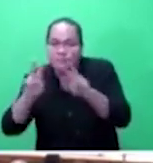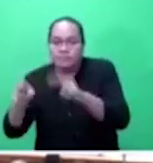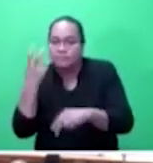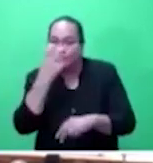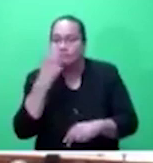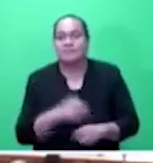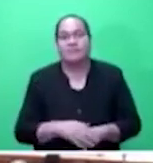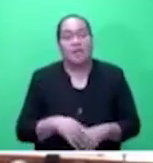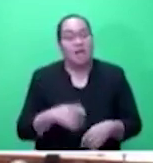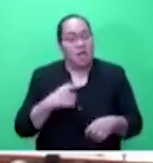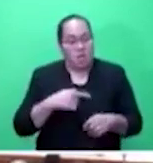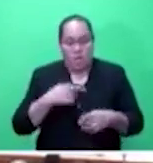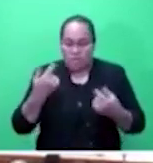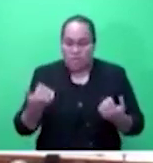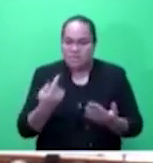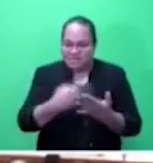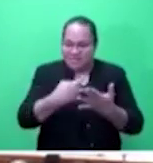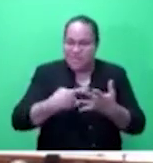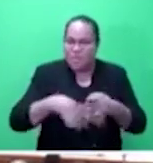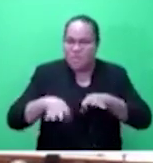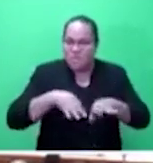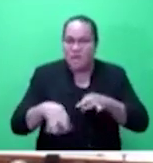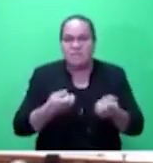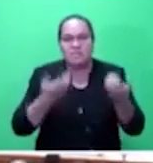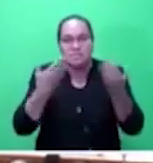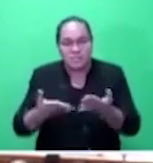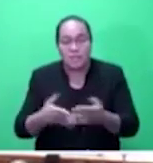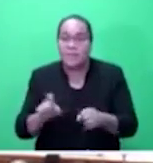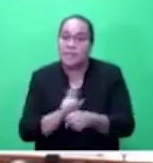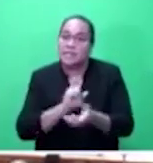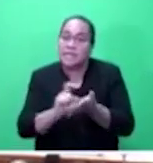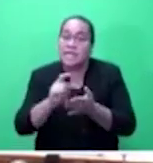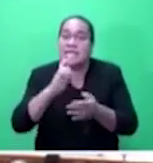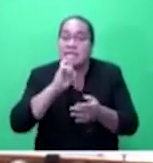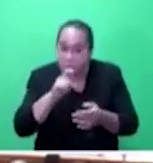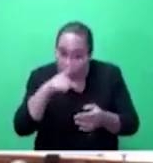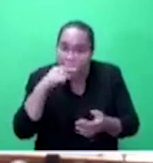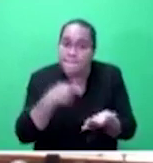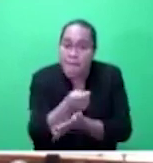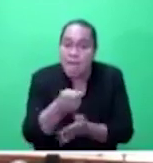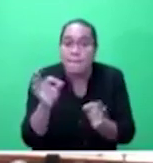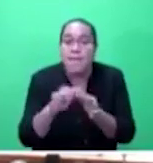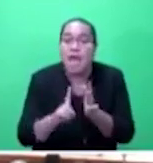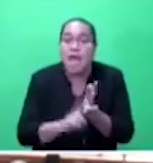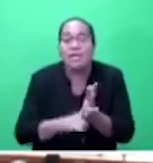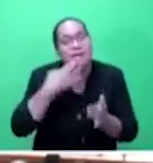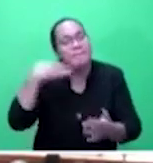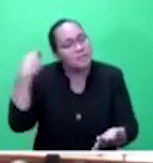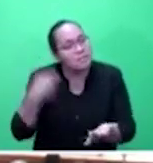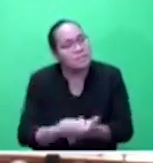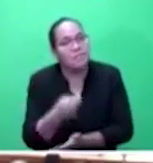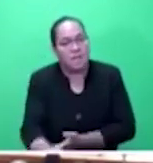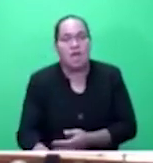uphold our people's well-being, let us be clear. If you can pay your bills, please pay your bills. If you're still working and earning a